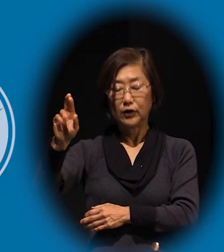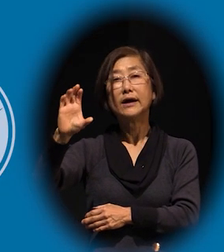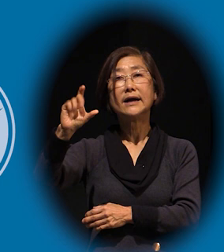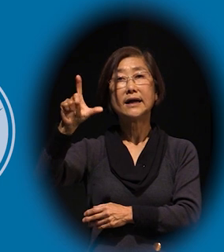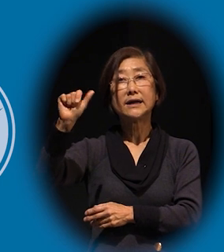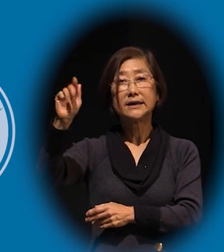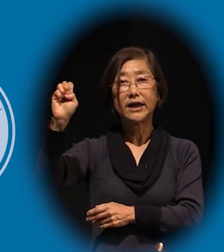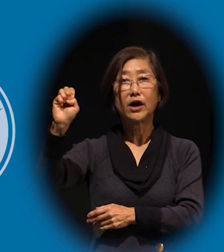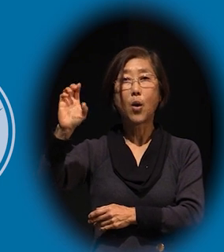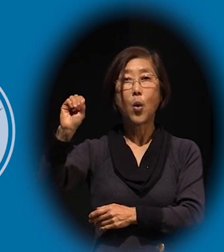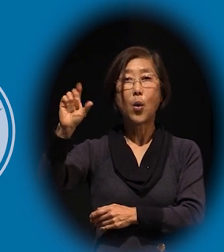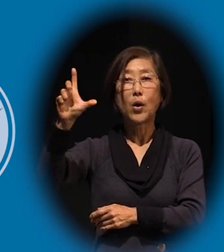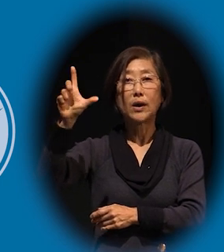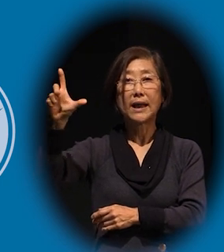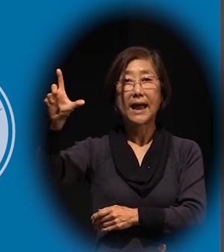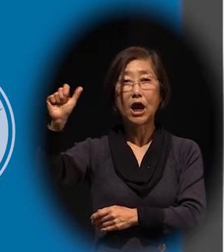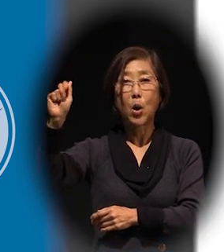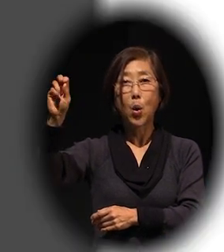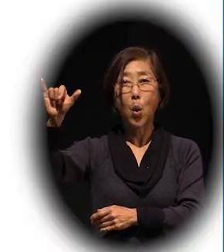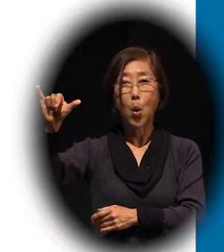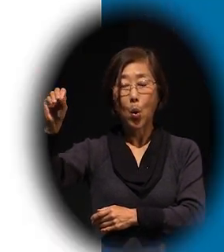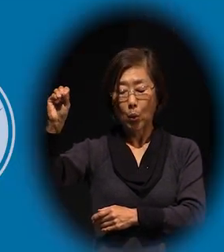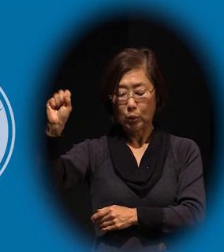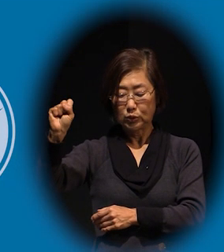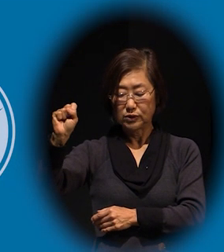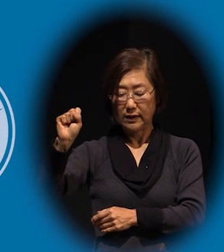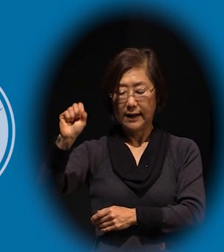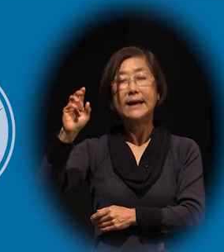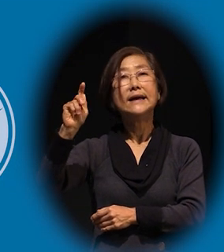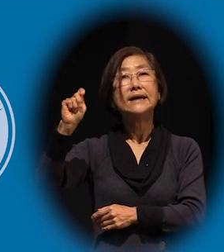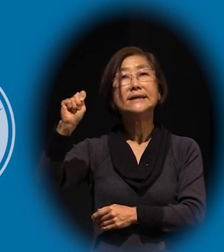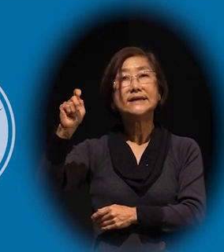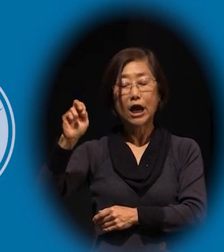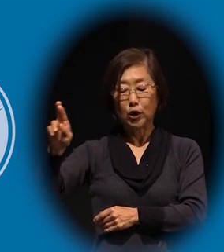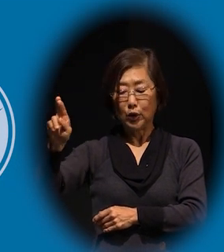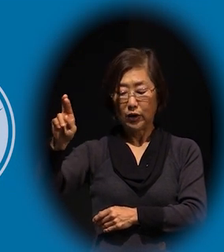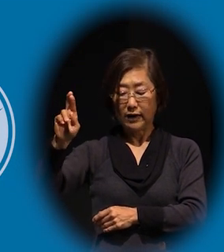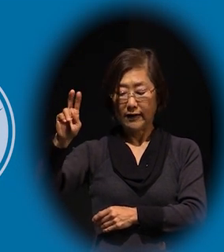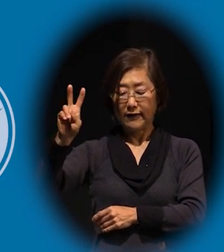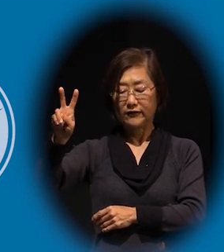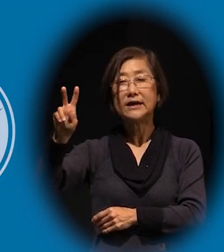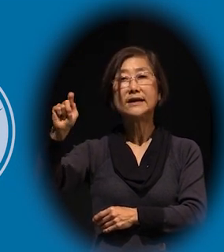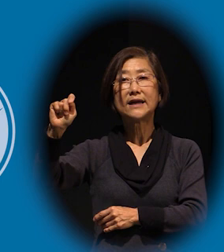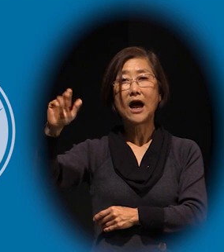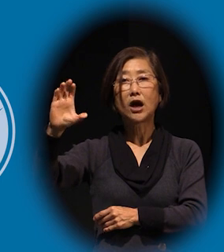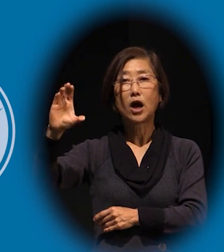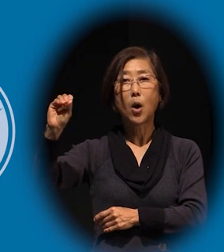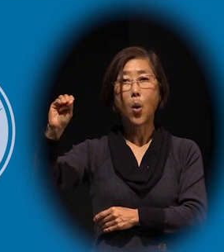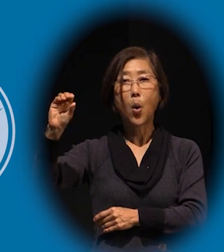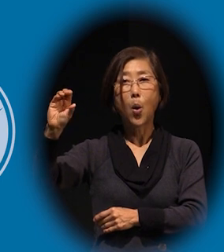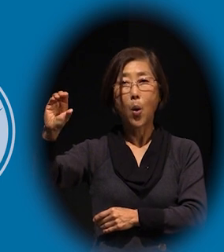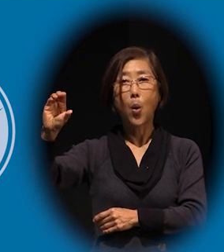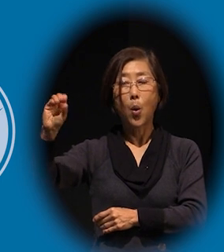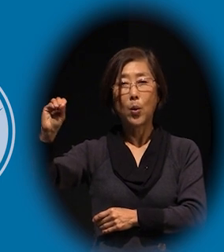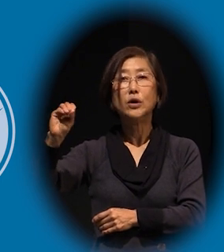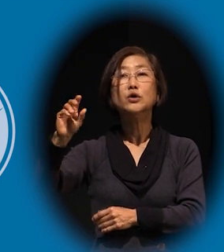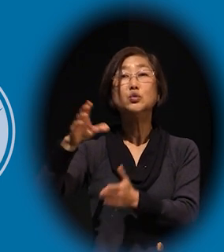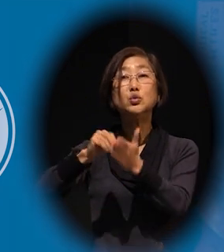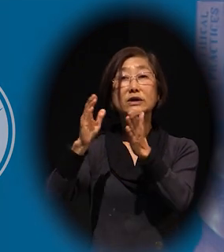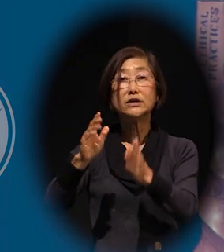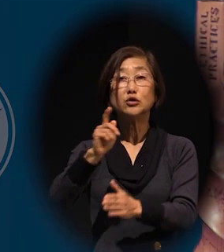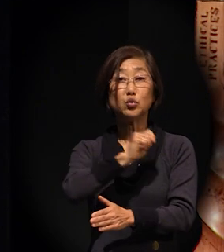2002. Dr. Claire Oleos, Ms. Taylor Vitaco, the student